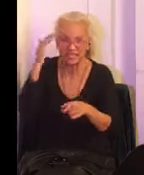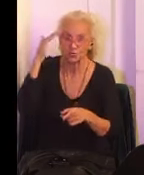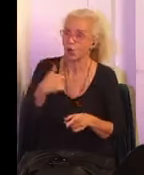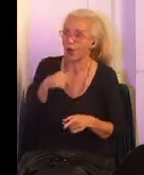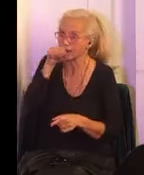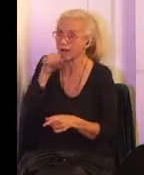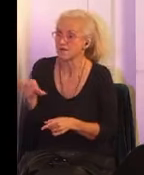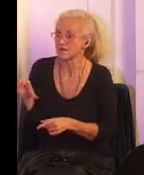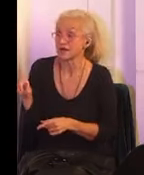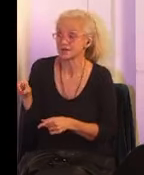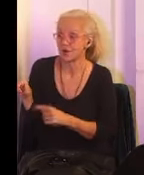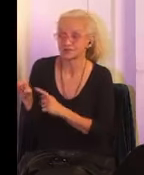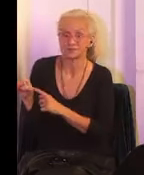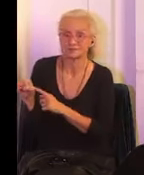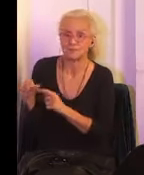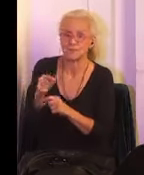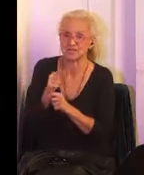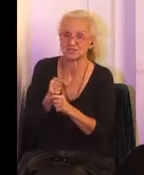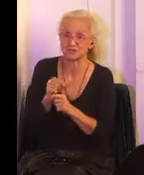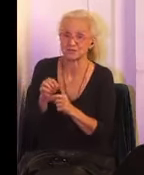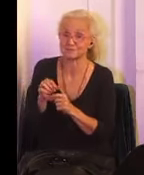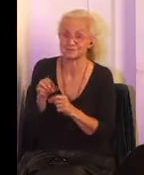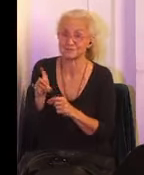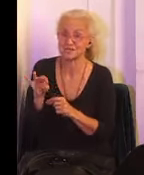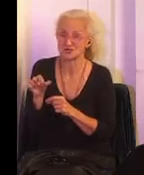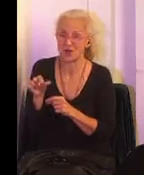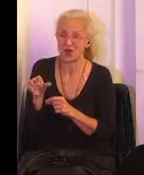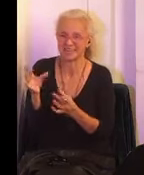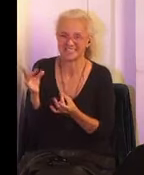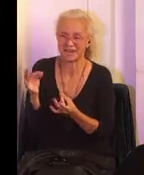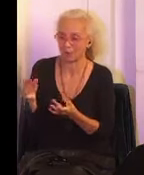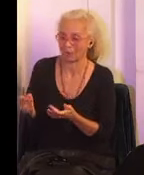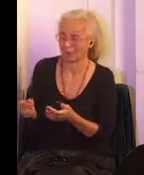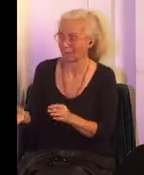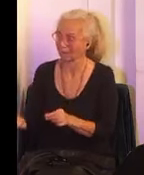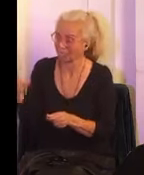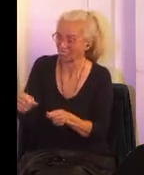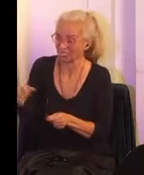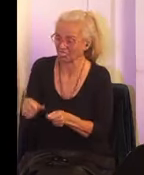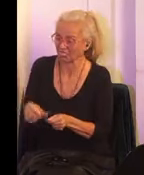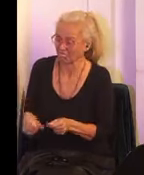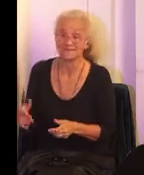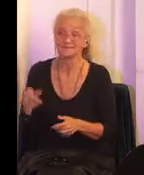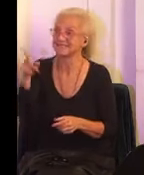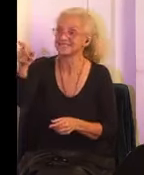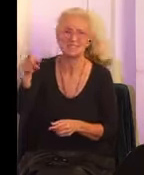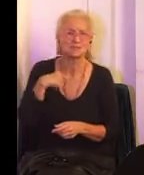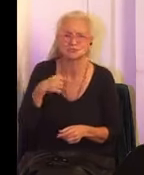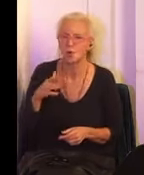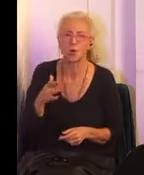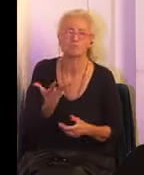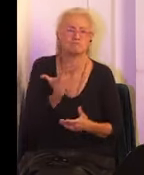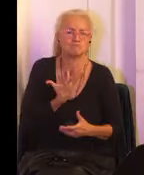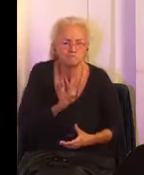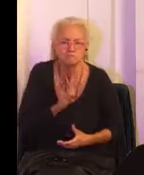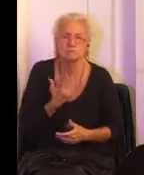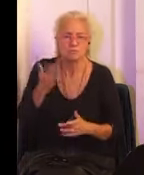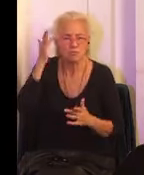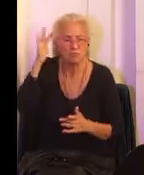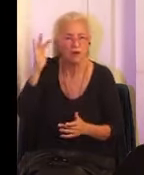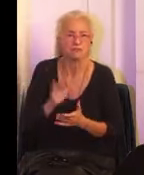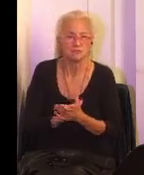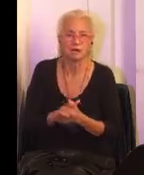love dogs, he would make sure he had dog stickers on mine. And, you know, he was just so thoughtful. And after